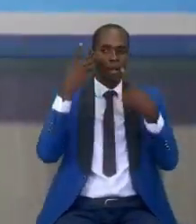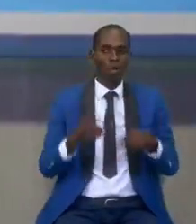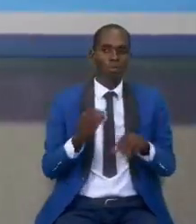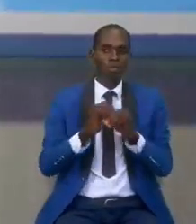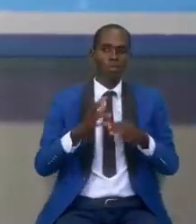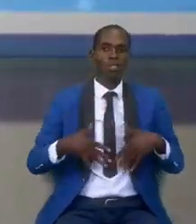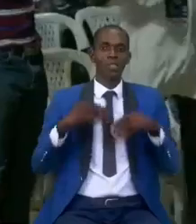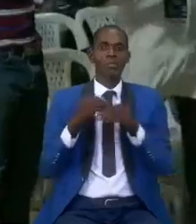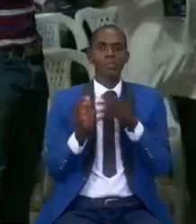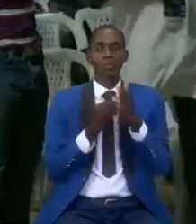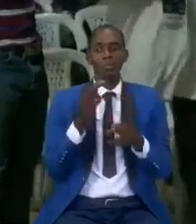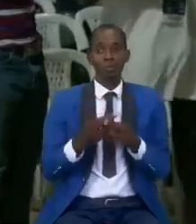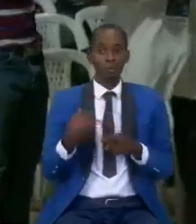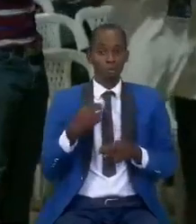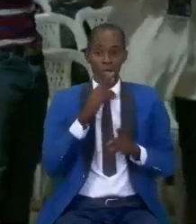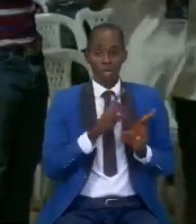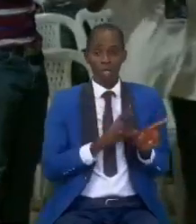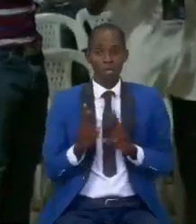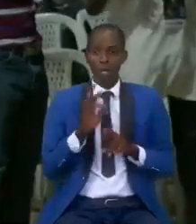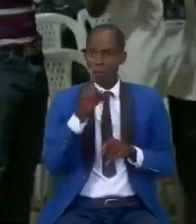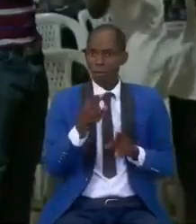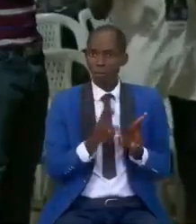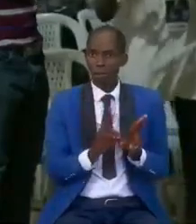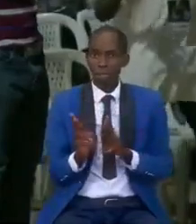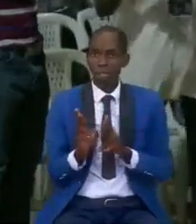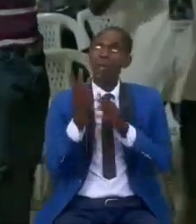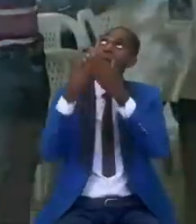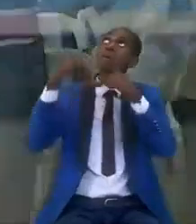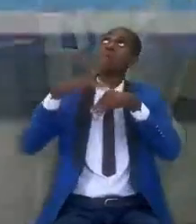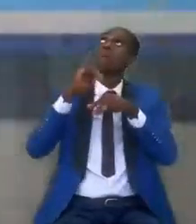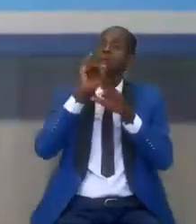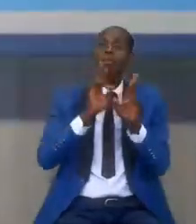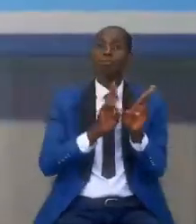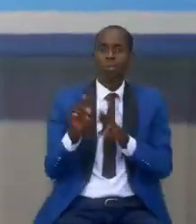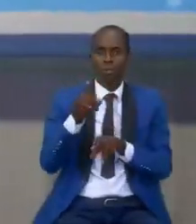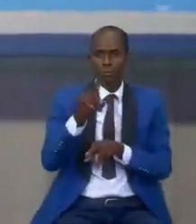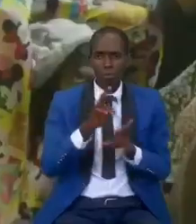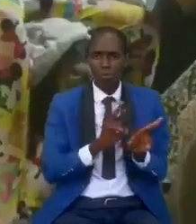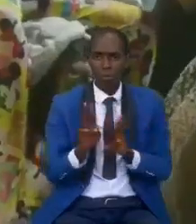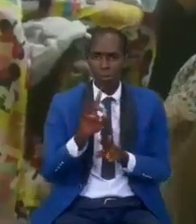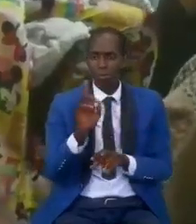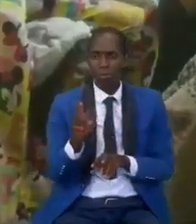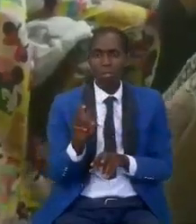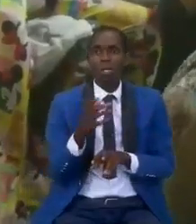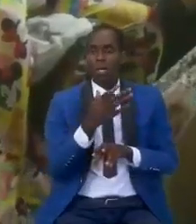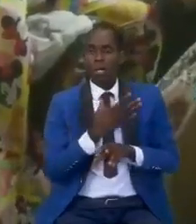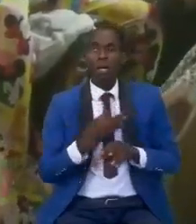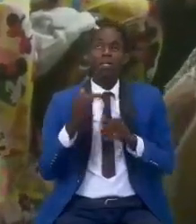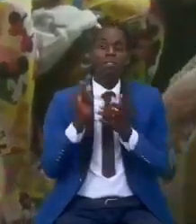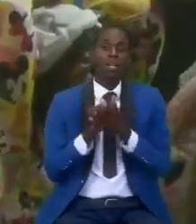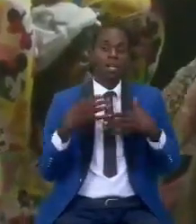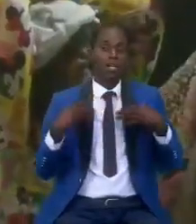ready. Are you ready? And that healing is available now. Are you ready? Let's pray